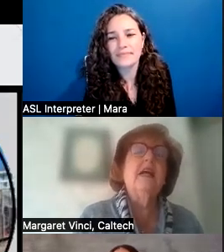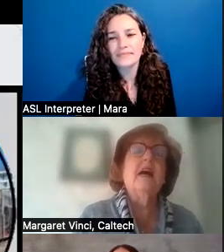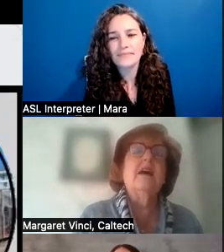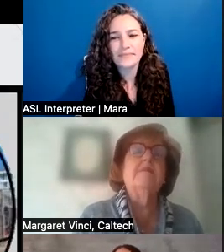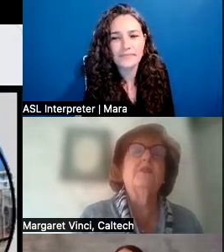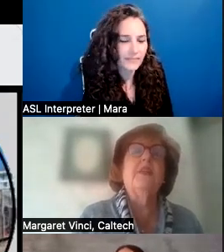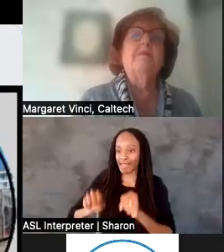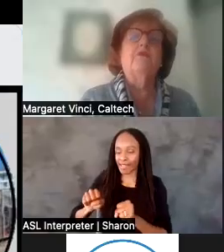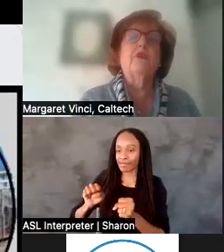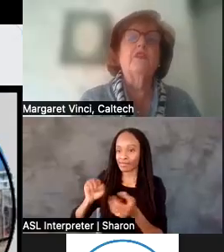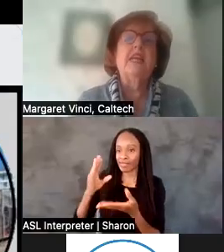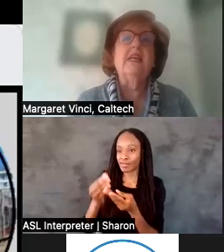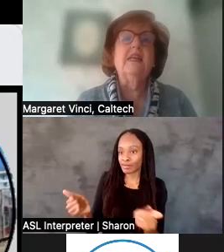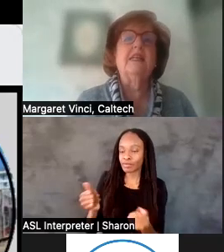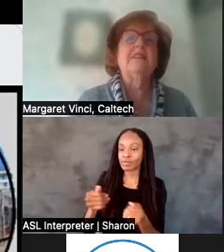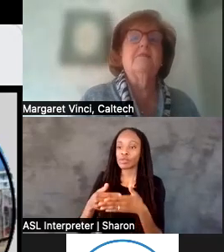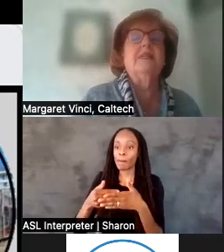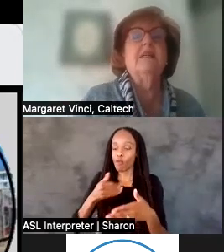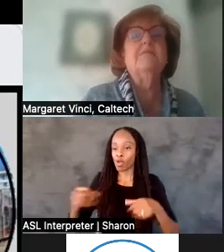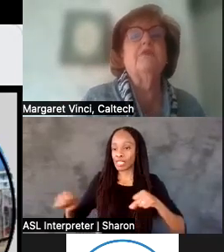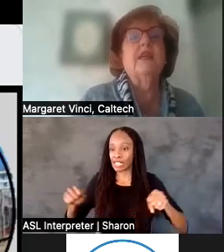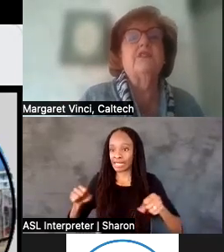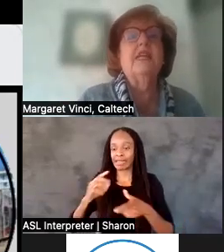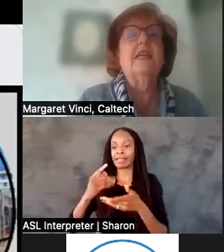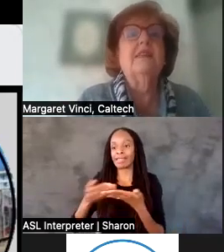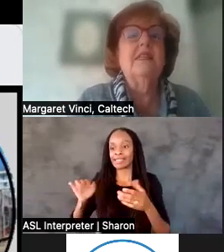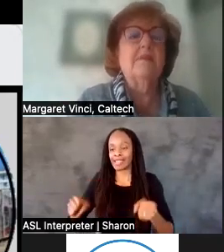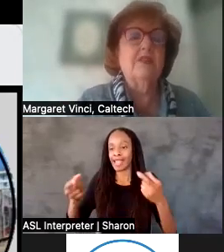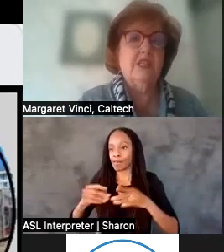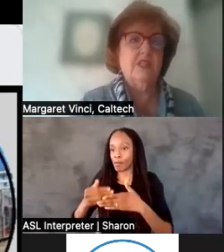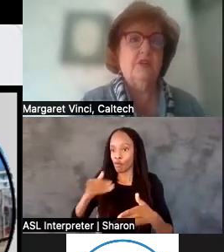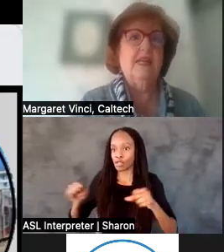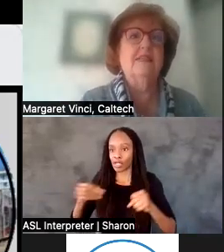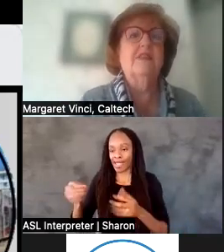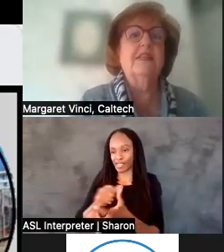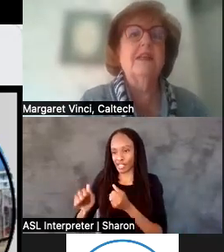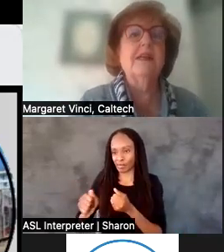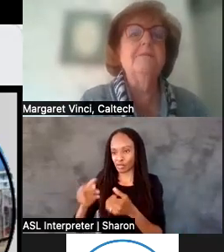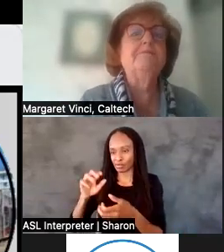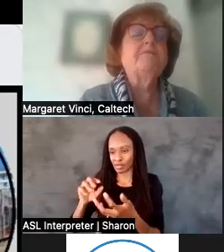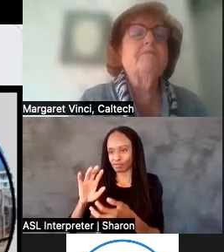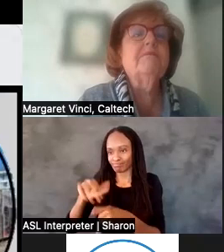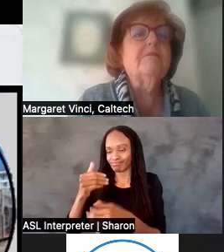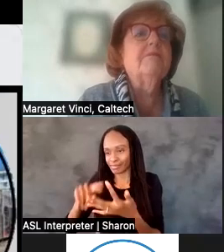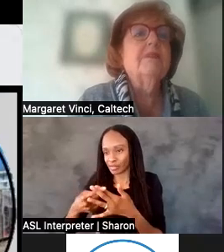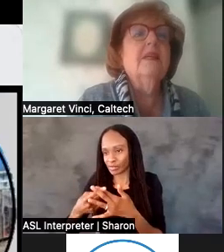alleviated, so that before the shaking, things could be done before that shaking and the damage is created. So next slide.